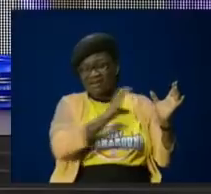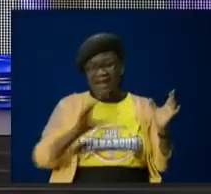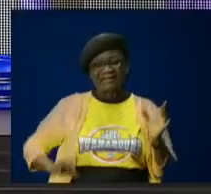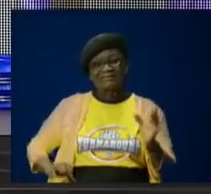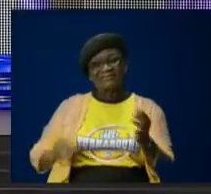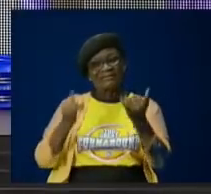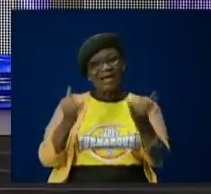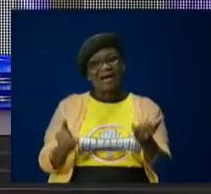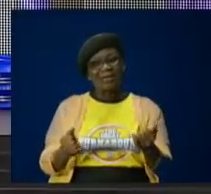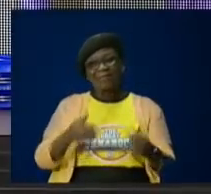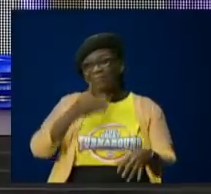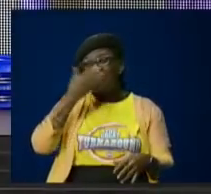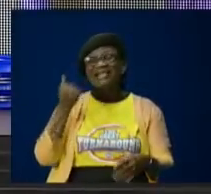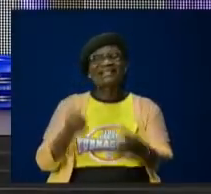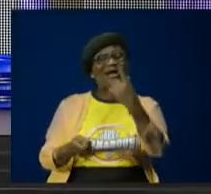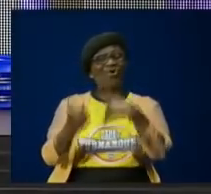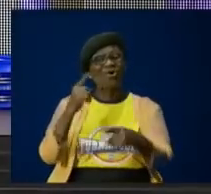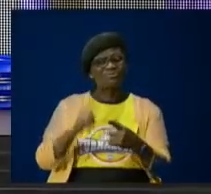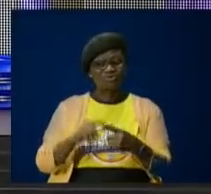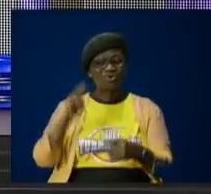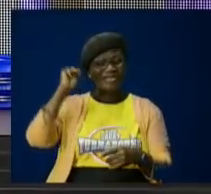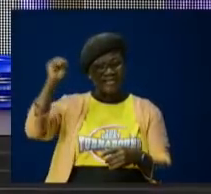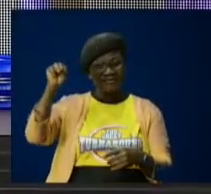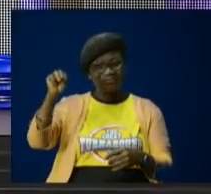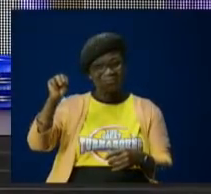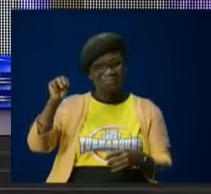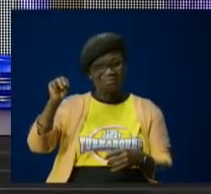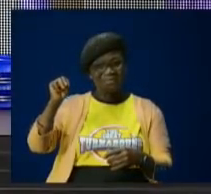Because if he is in the boat of your life,